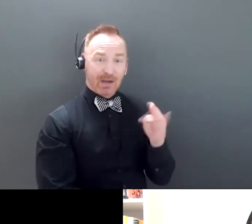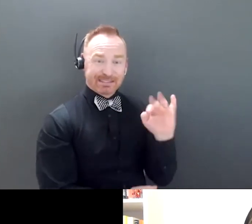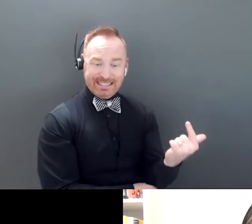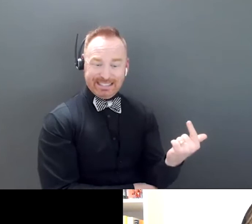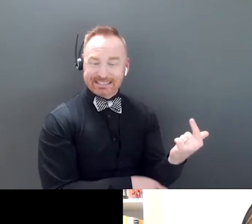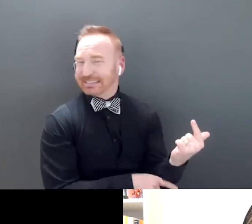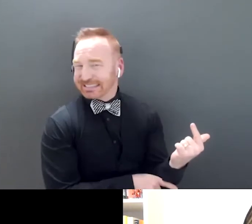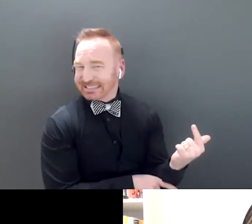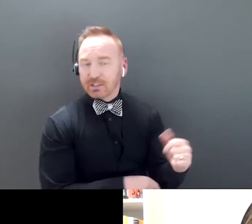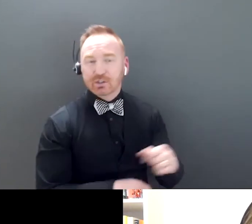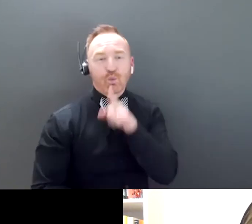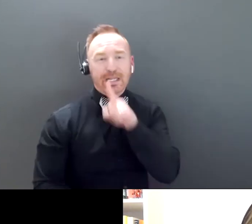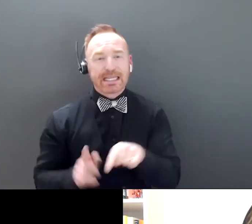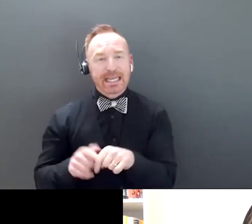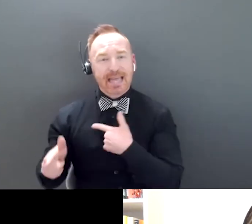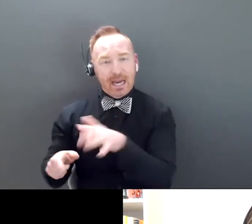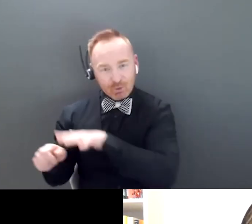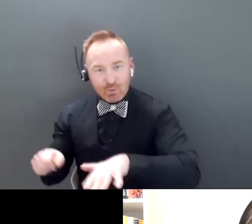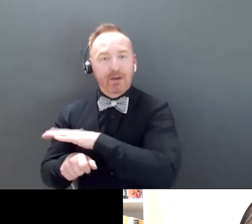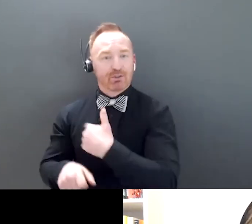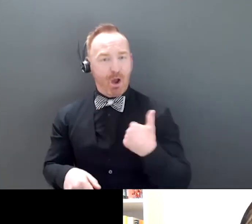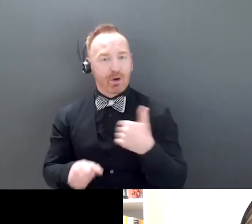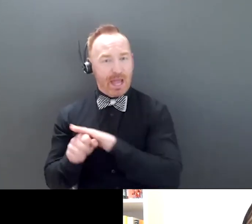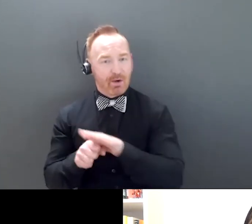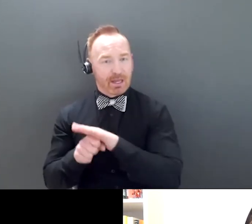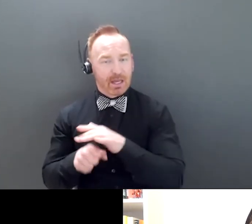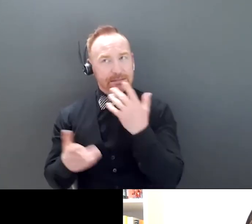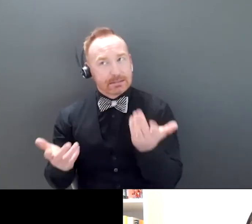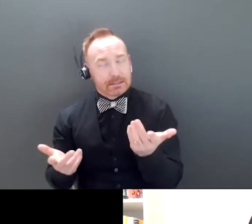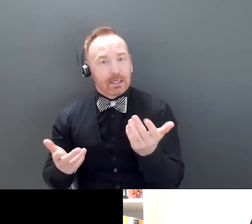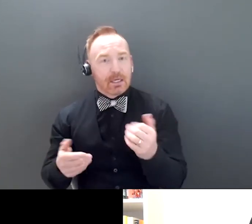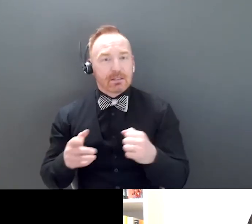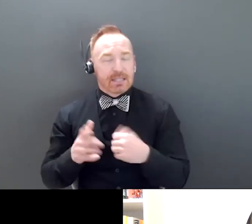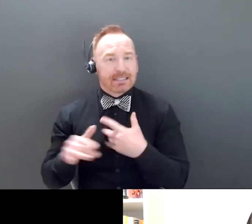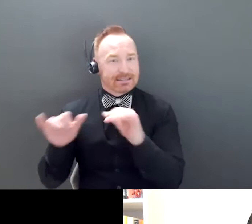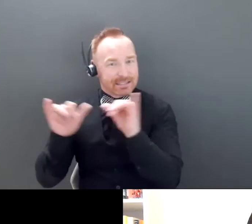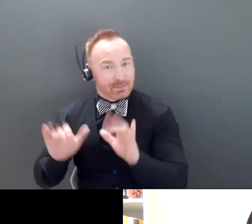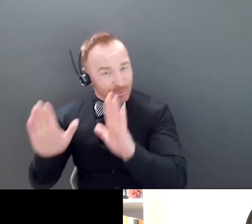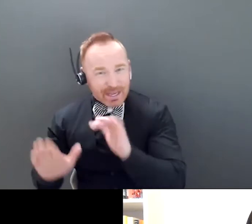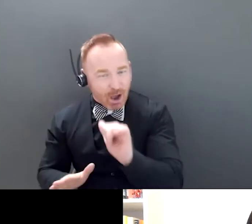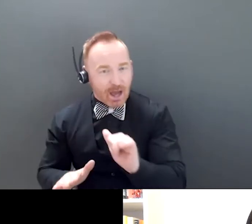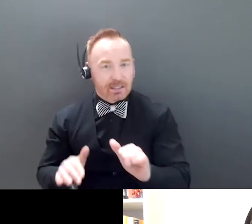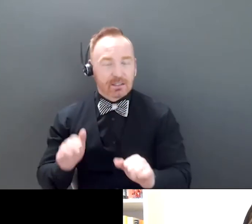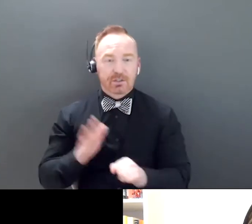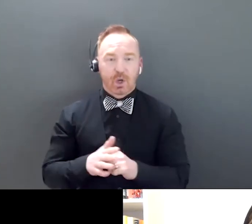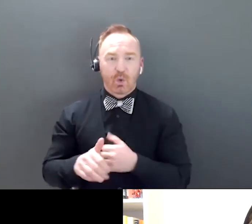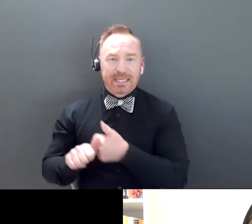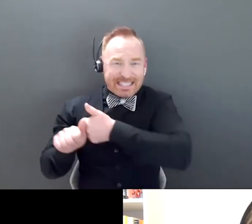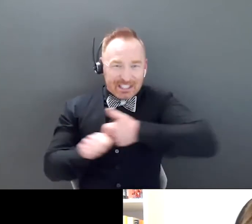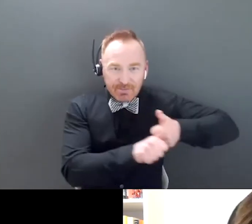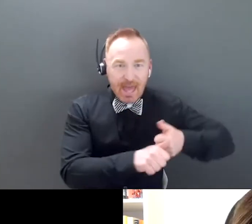all of those things, there are systemic barriers just within each of those systems. And then when all of